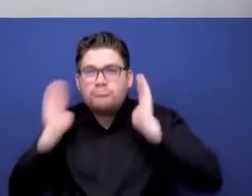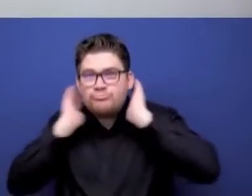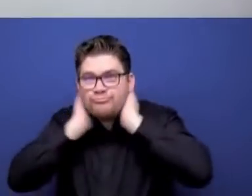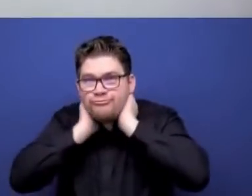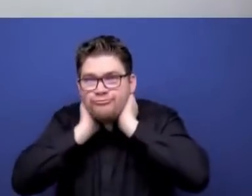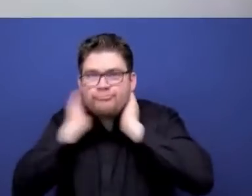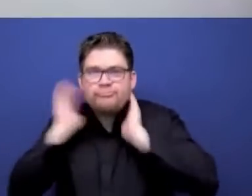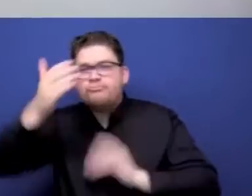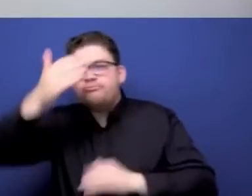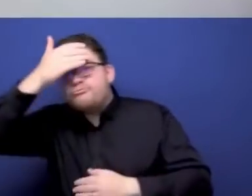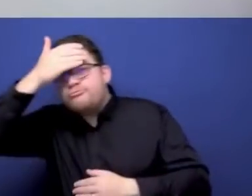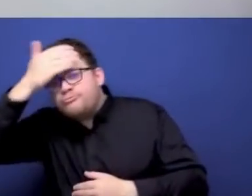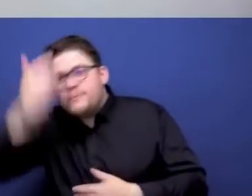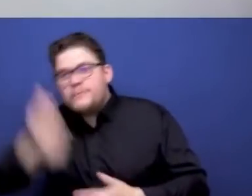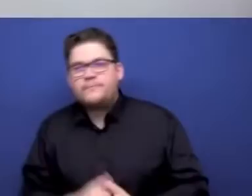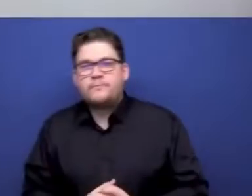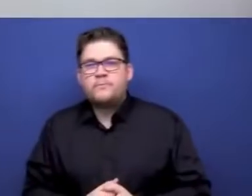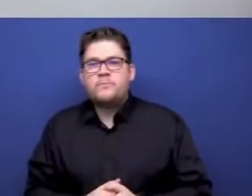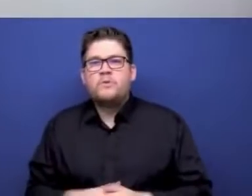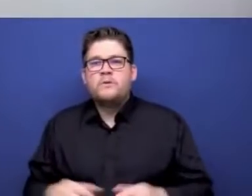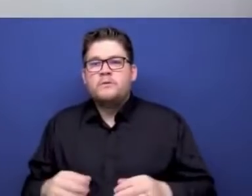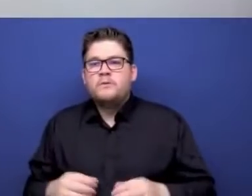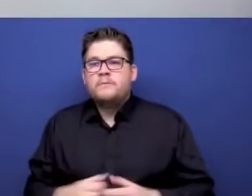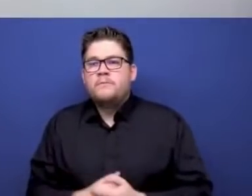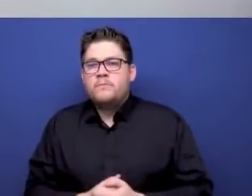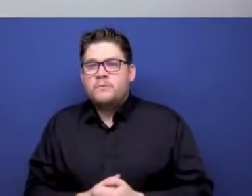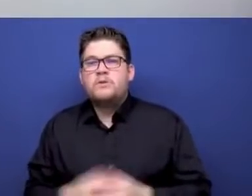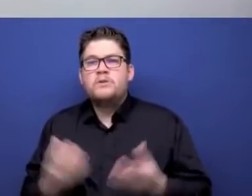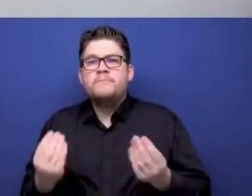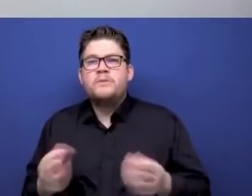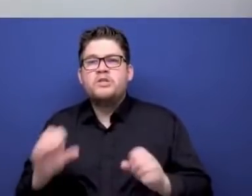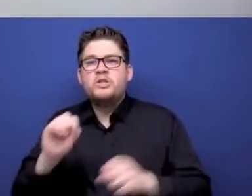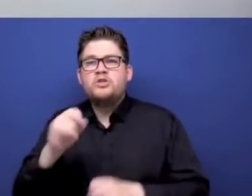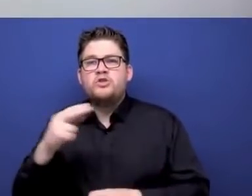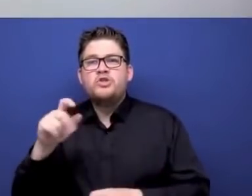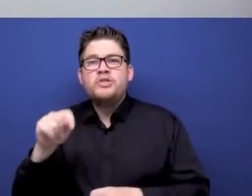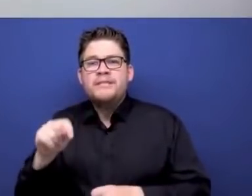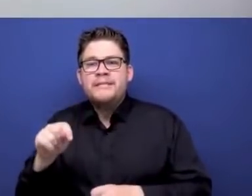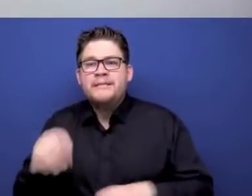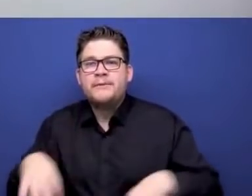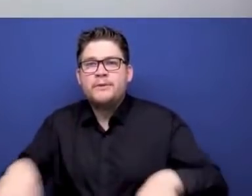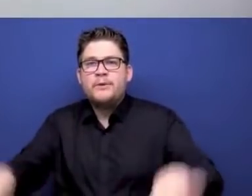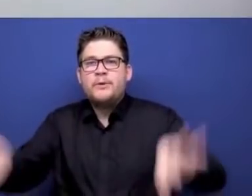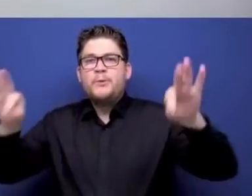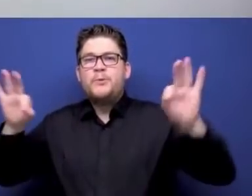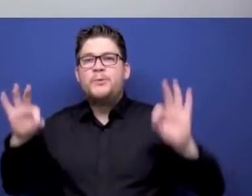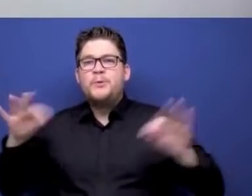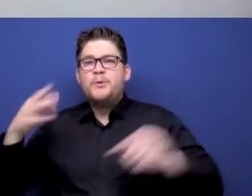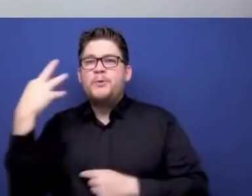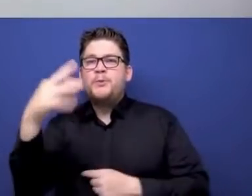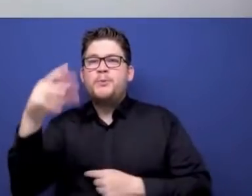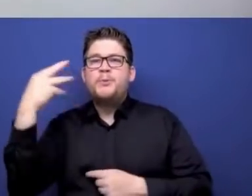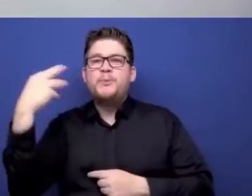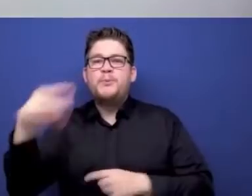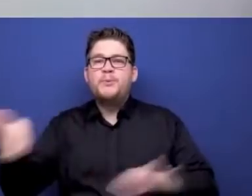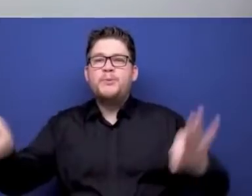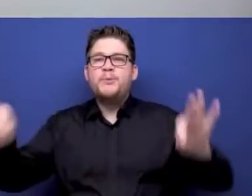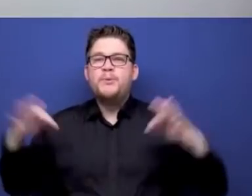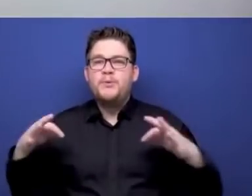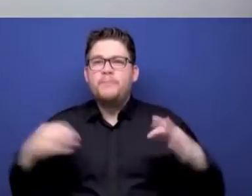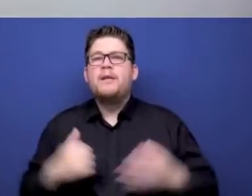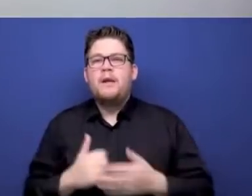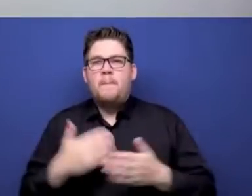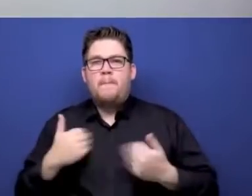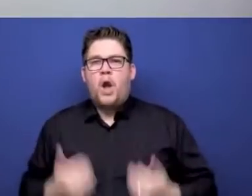a fan that can help you cool yourself down as well. So those are the things that we need to look for over this next little